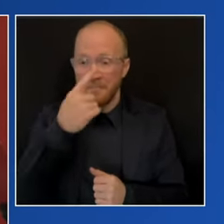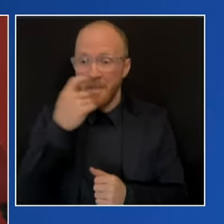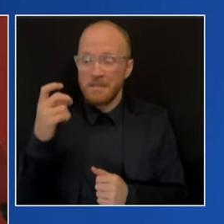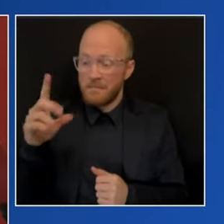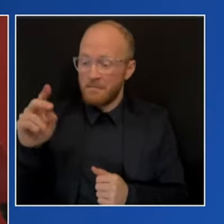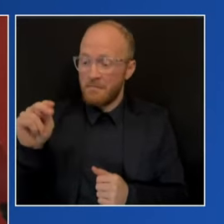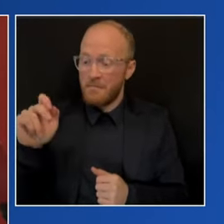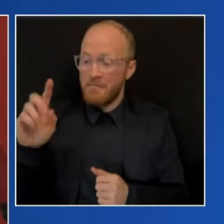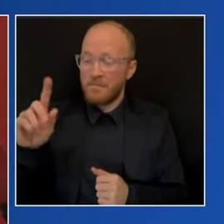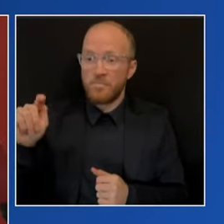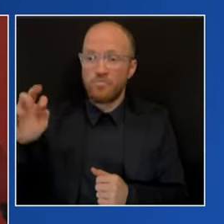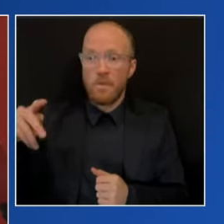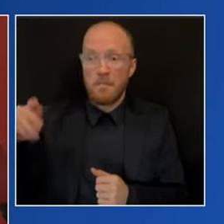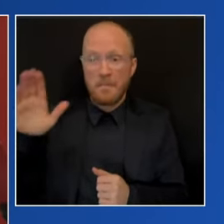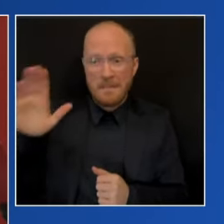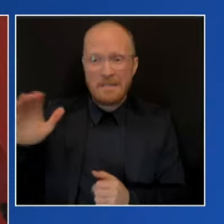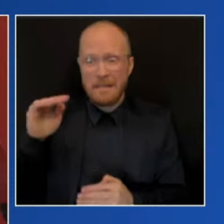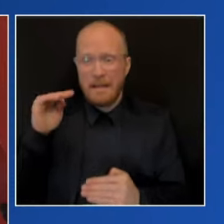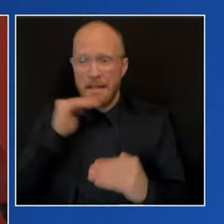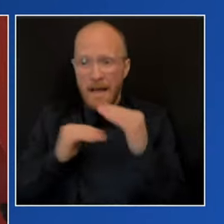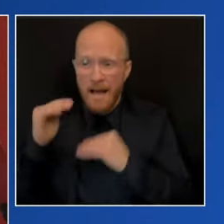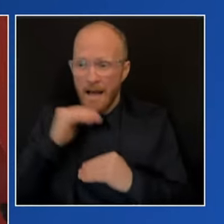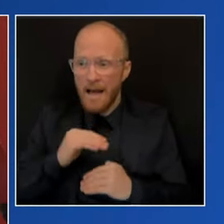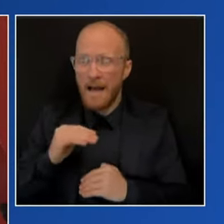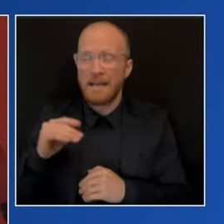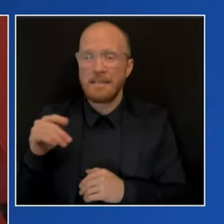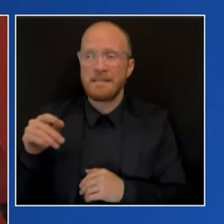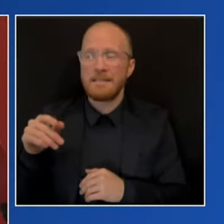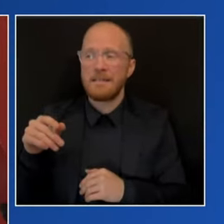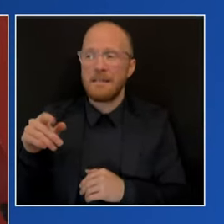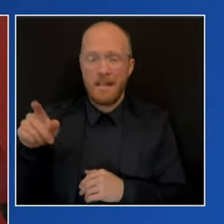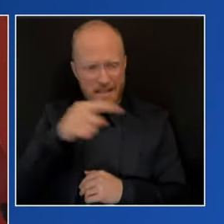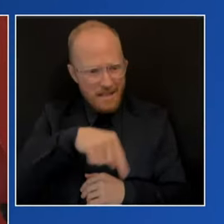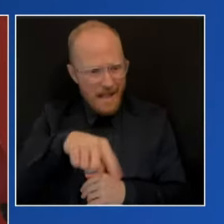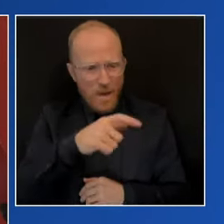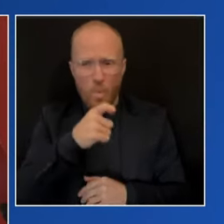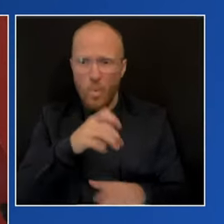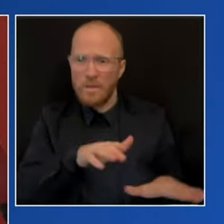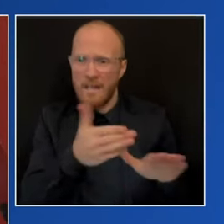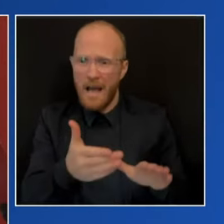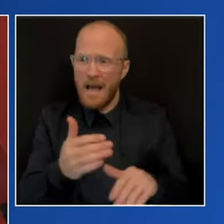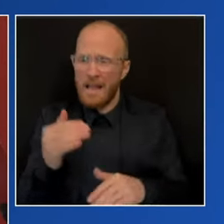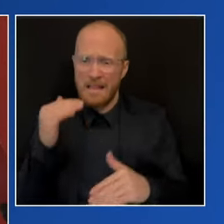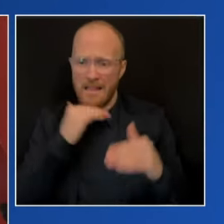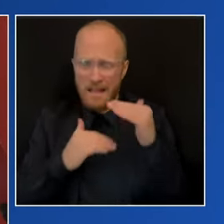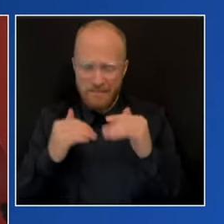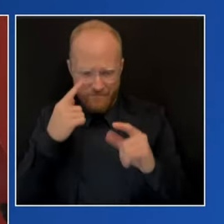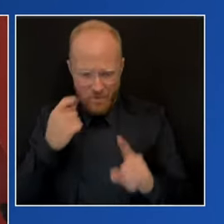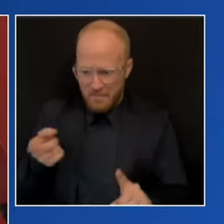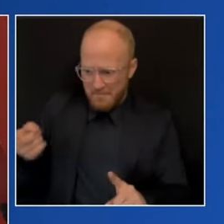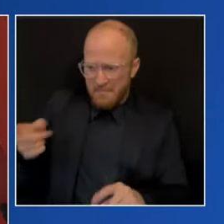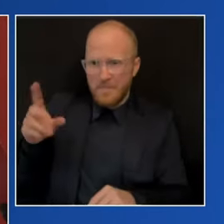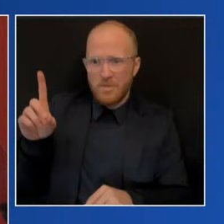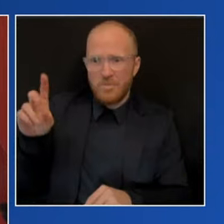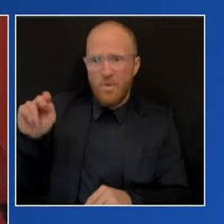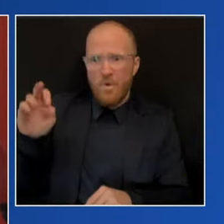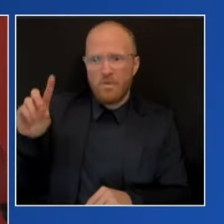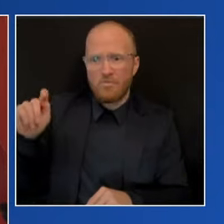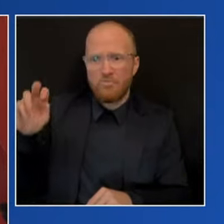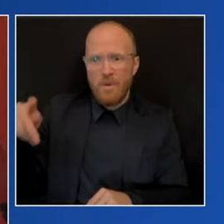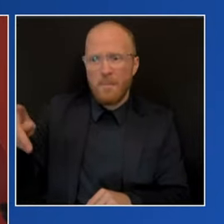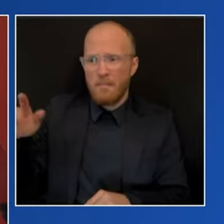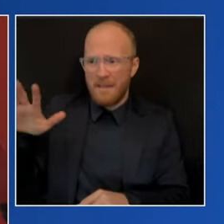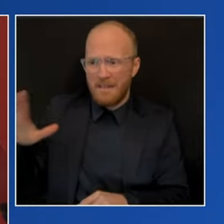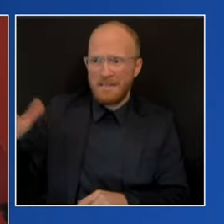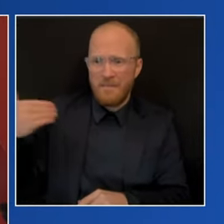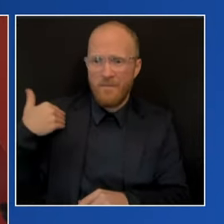Because of Donald Trump's lies, they died because these lies brought a mob to Washington. He promised it would be wild, and